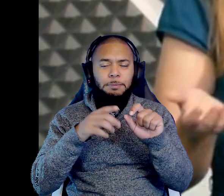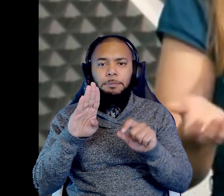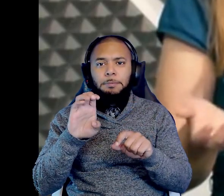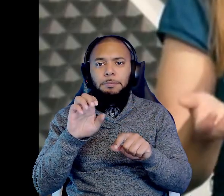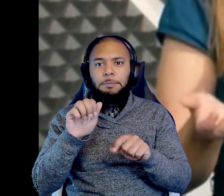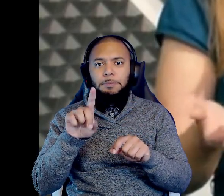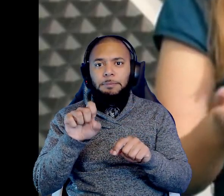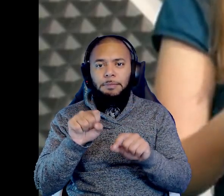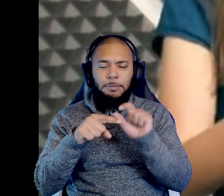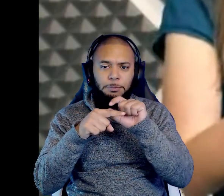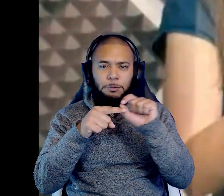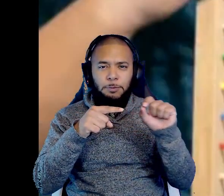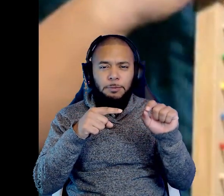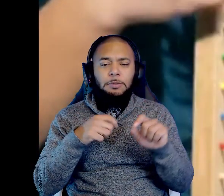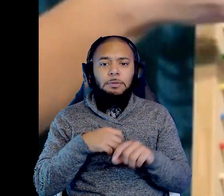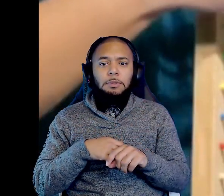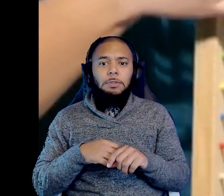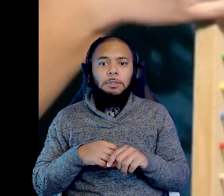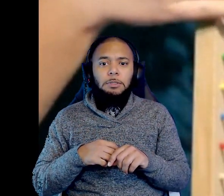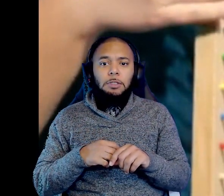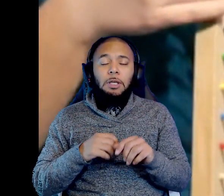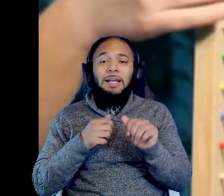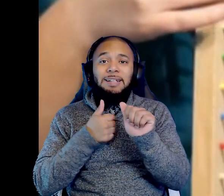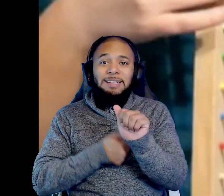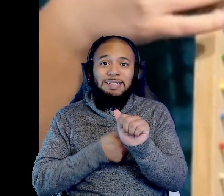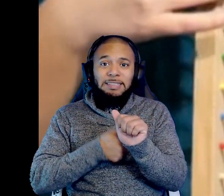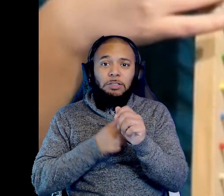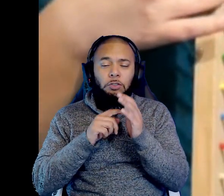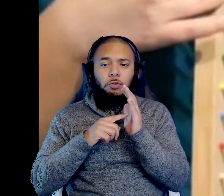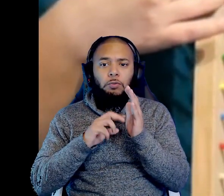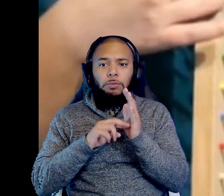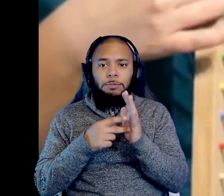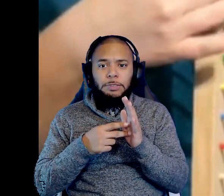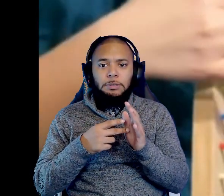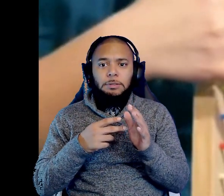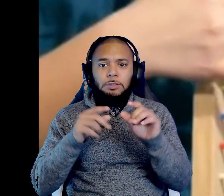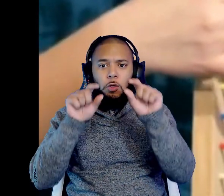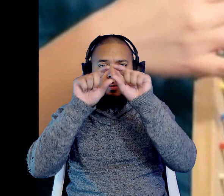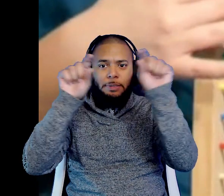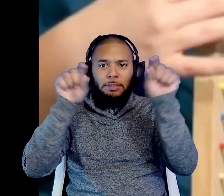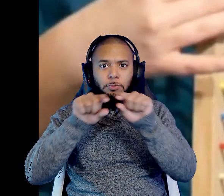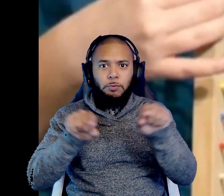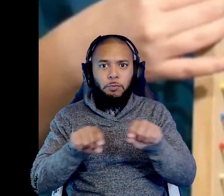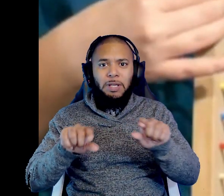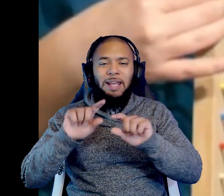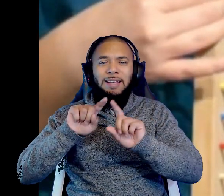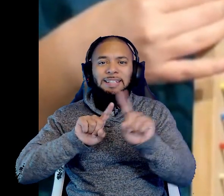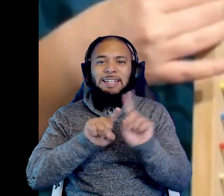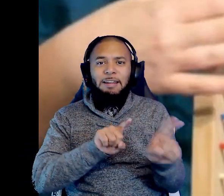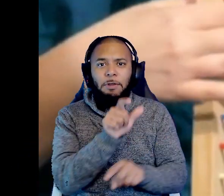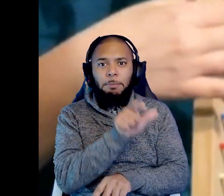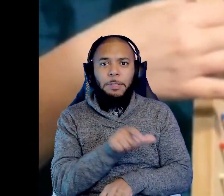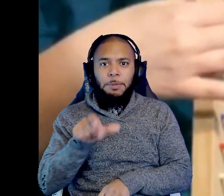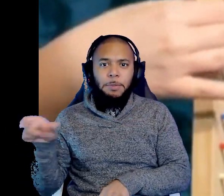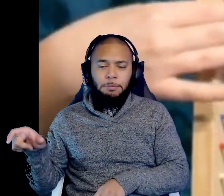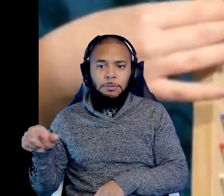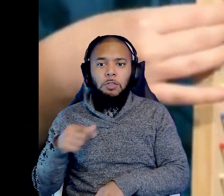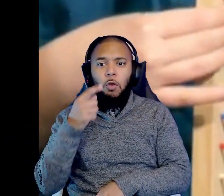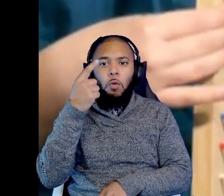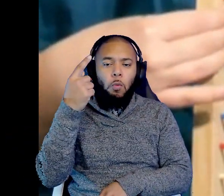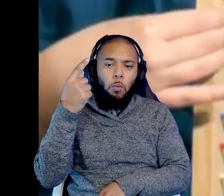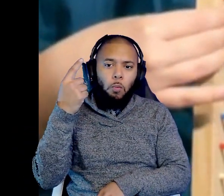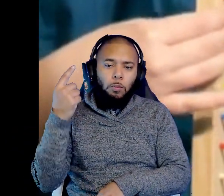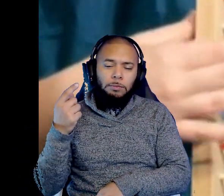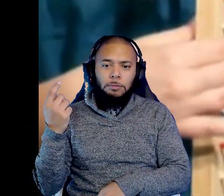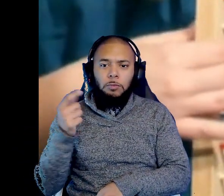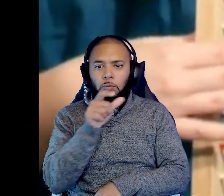in our base 10 system. So this top row in blue represents the ones. In the red, we have the tens. Tan